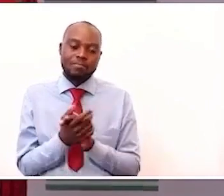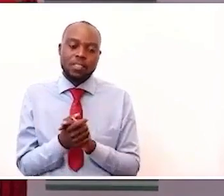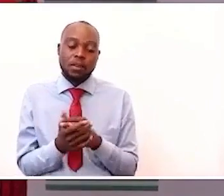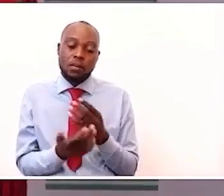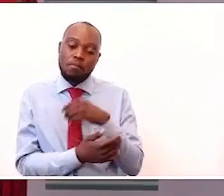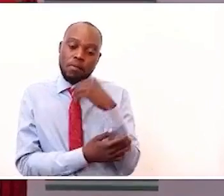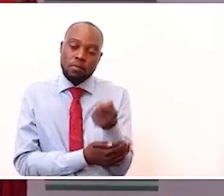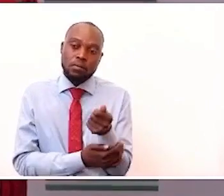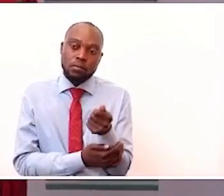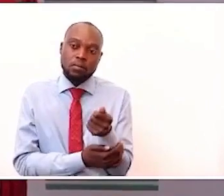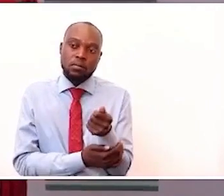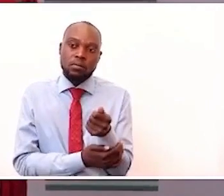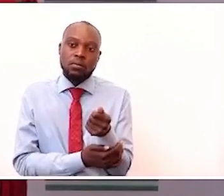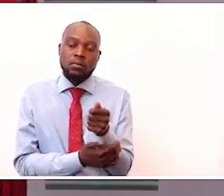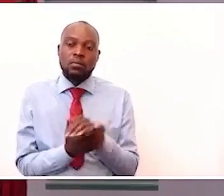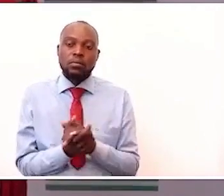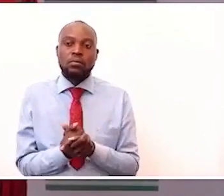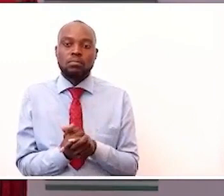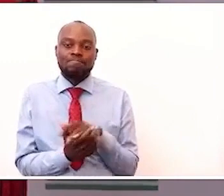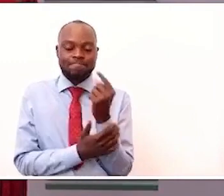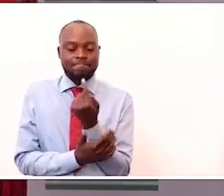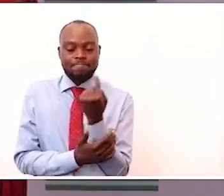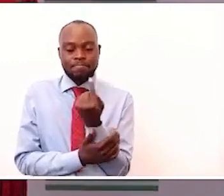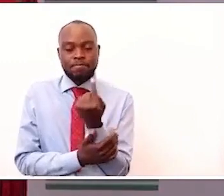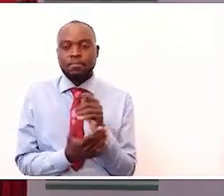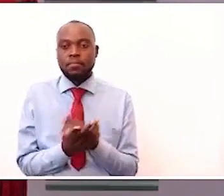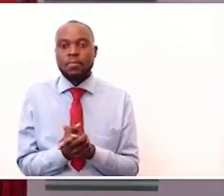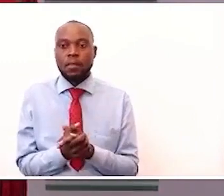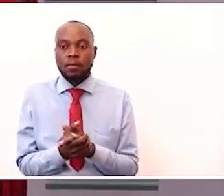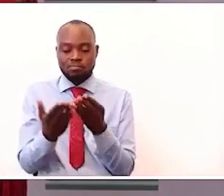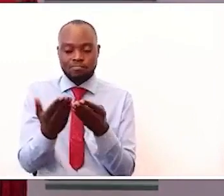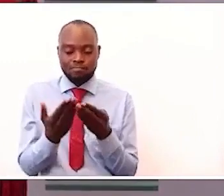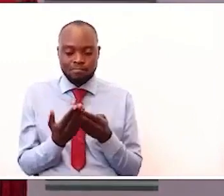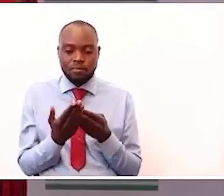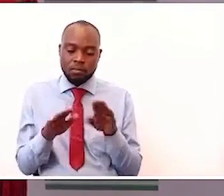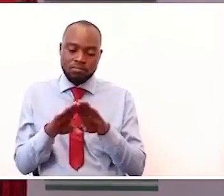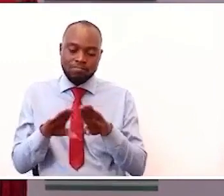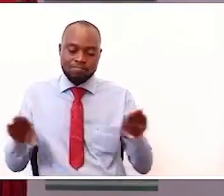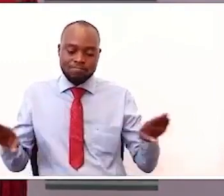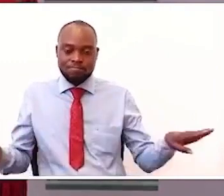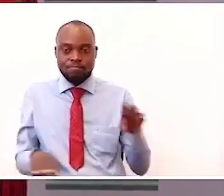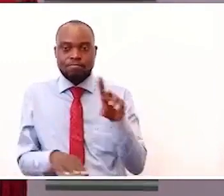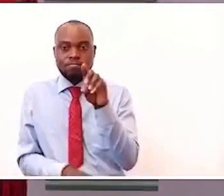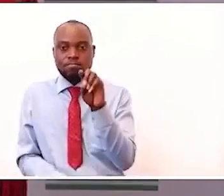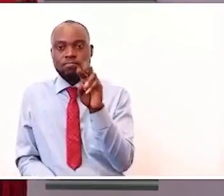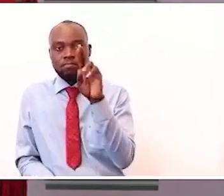financed. Mm. Externally. We received a grant of